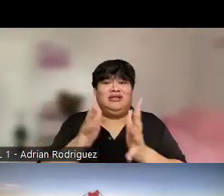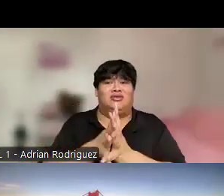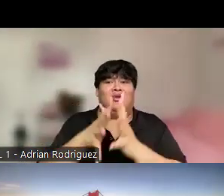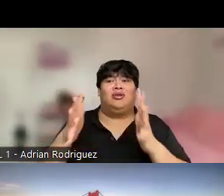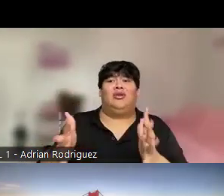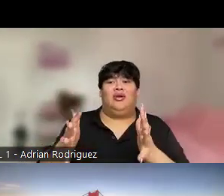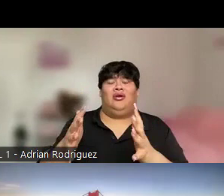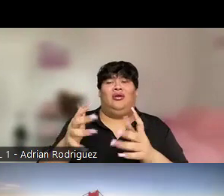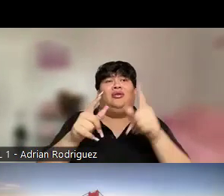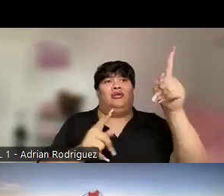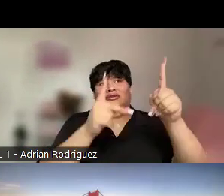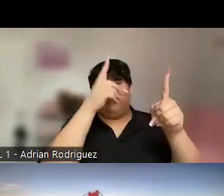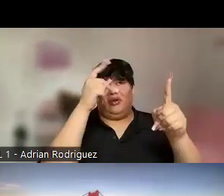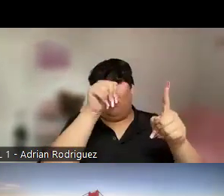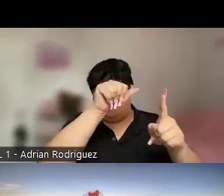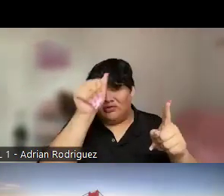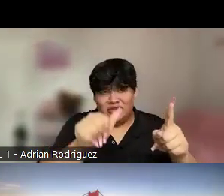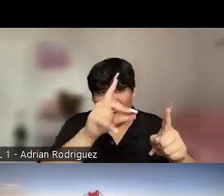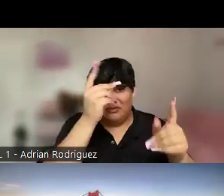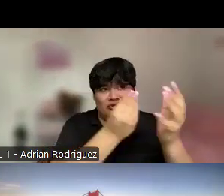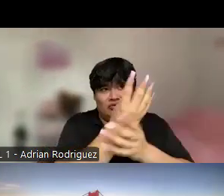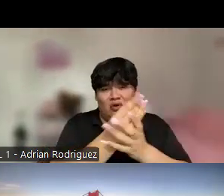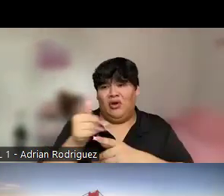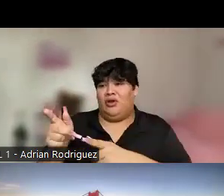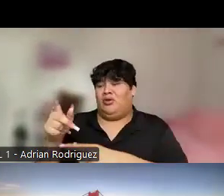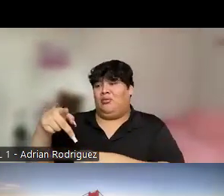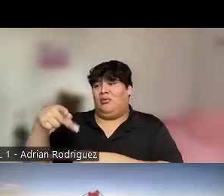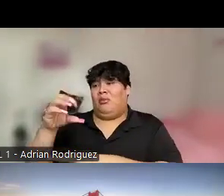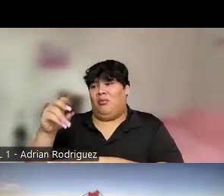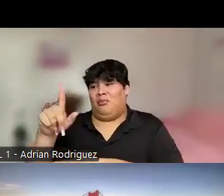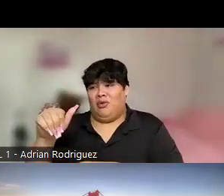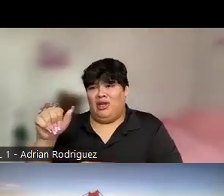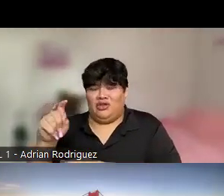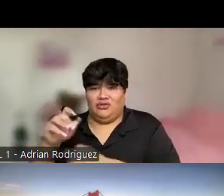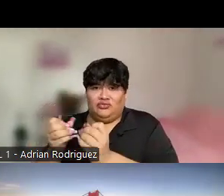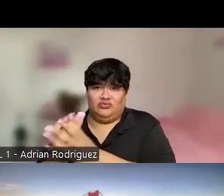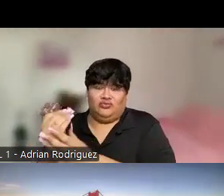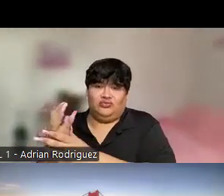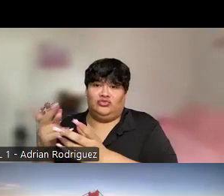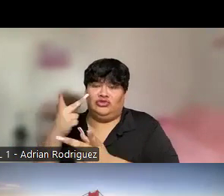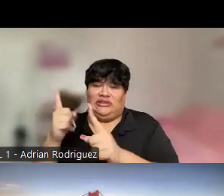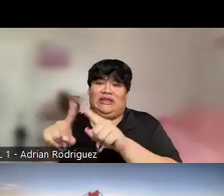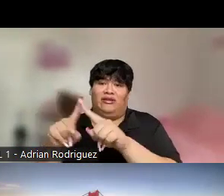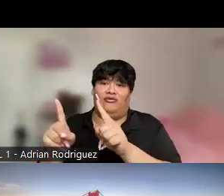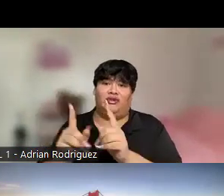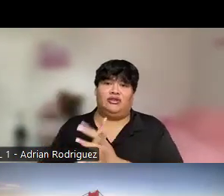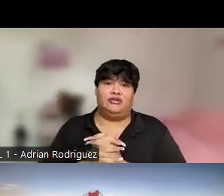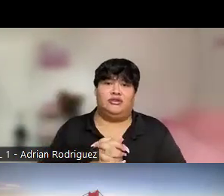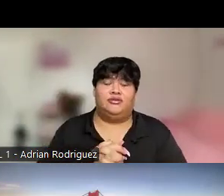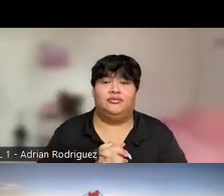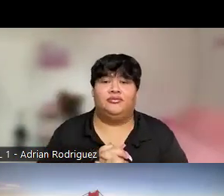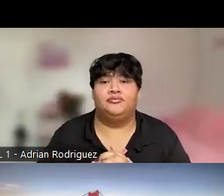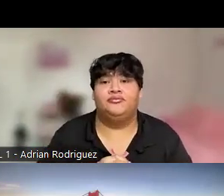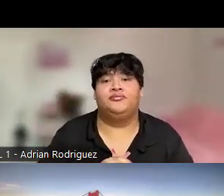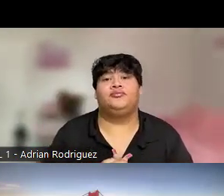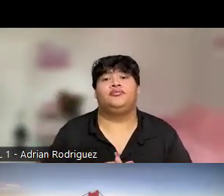is California's population age 55 plus. Next slide, please. So